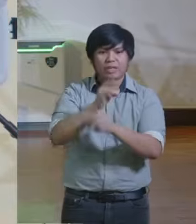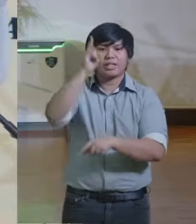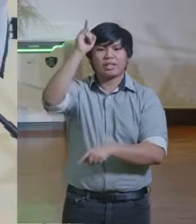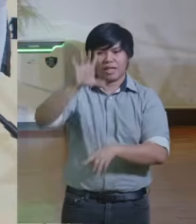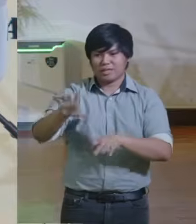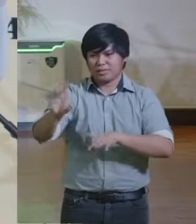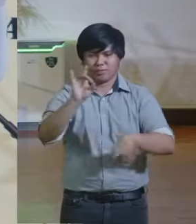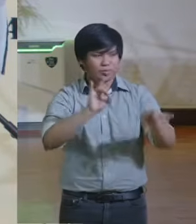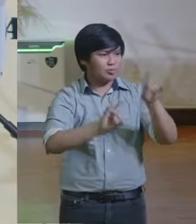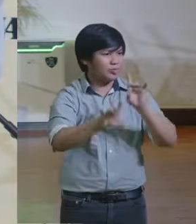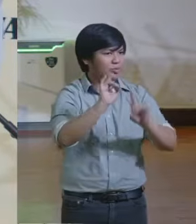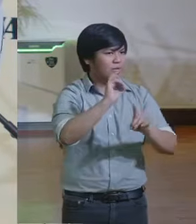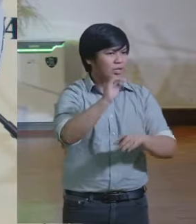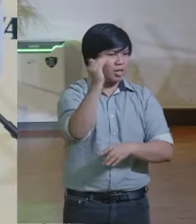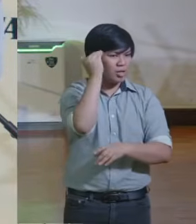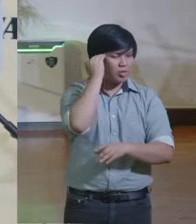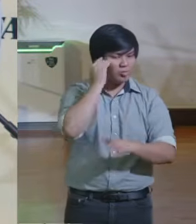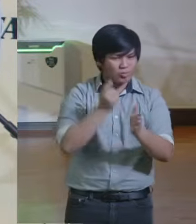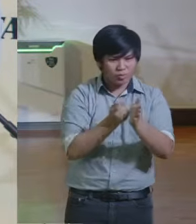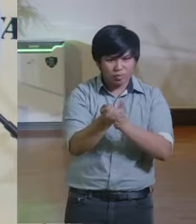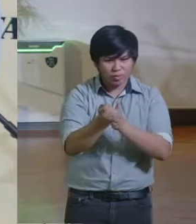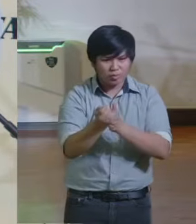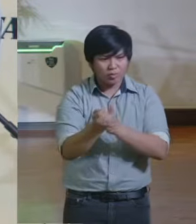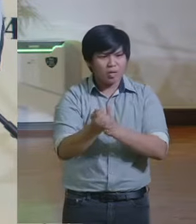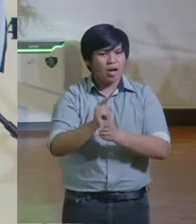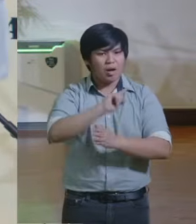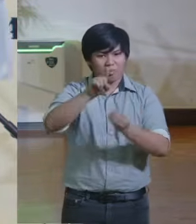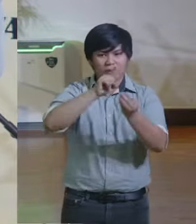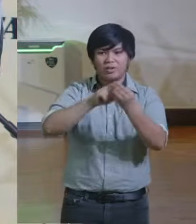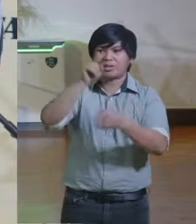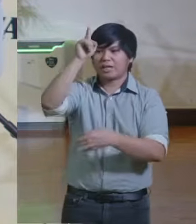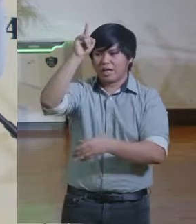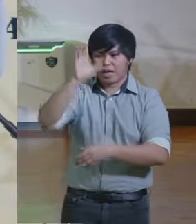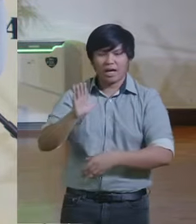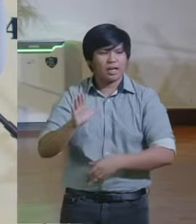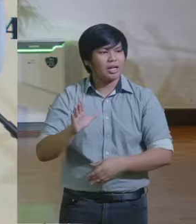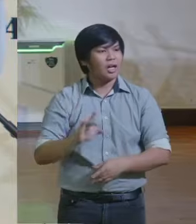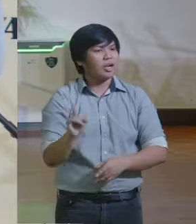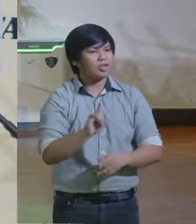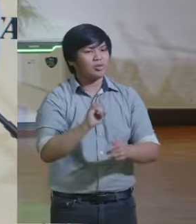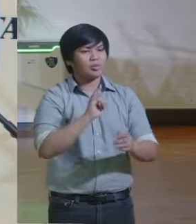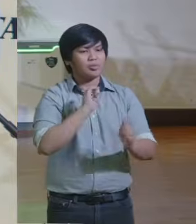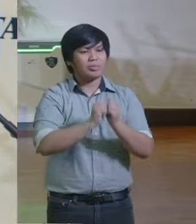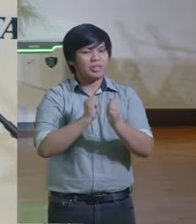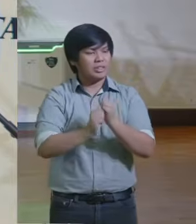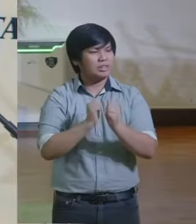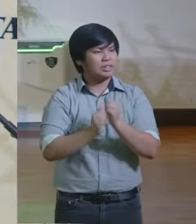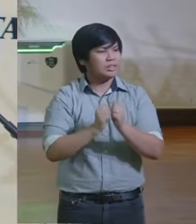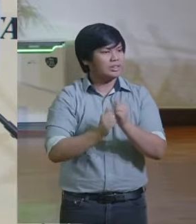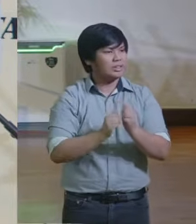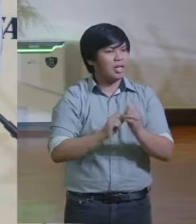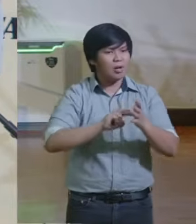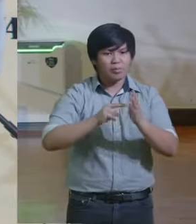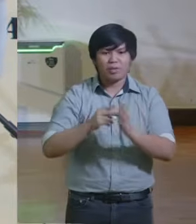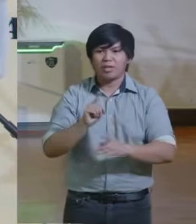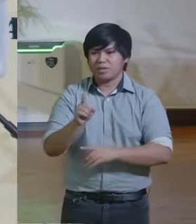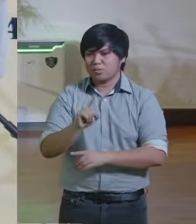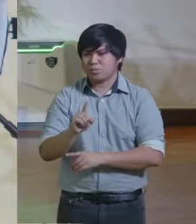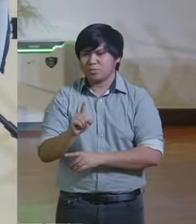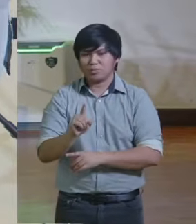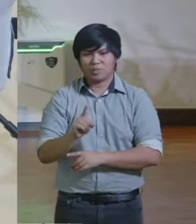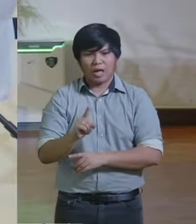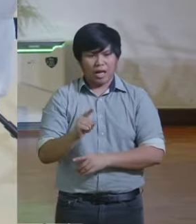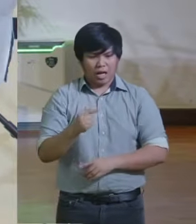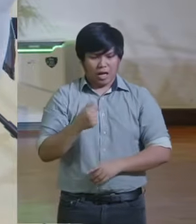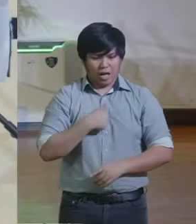elect and their knowledge of the truth which accords with godliness. The apostles, yung mga apostles po ay in-appoint